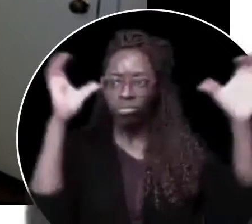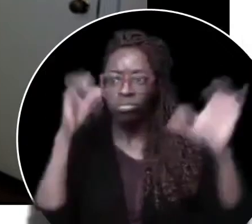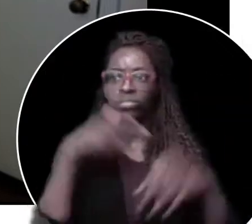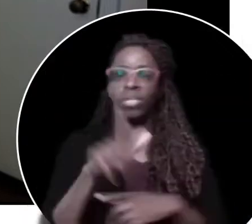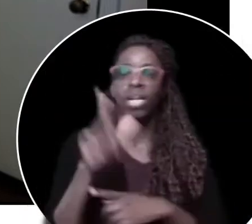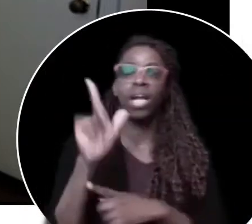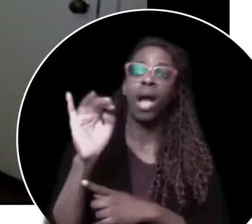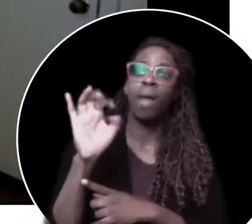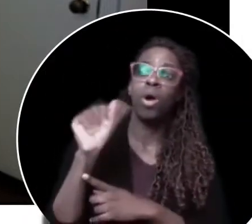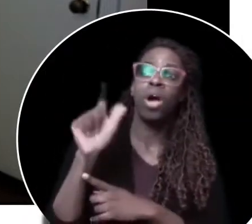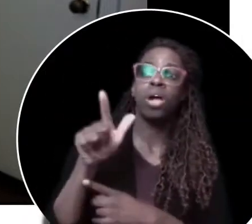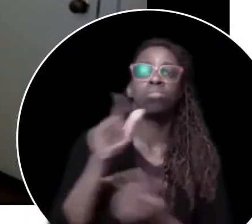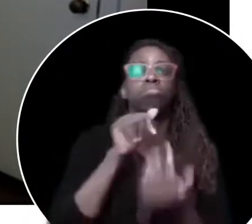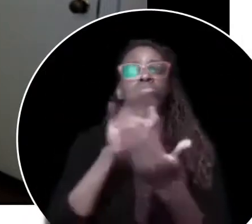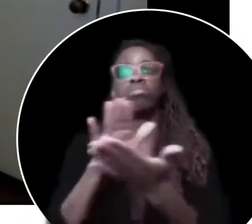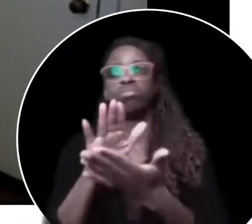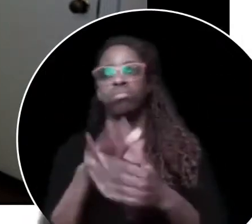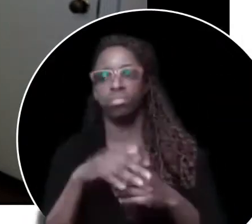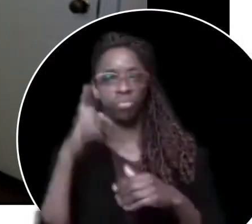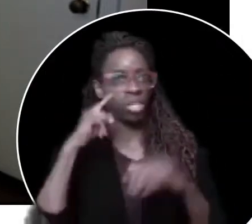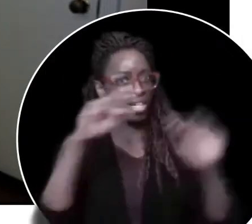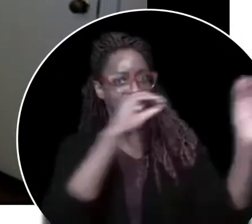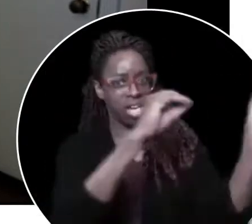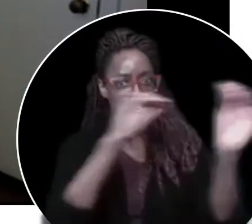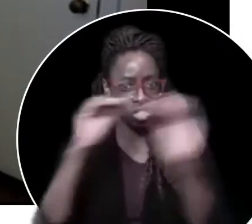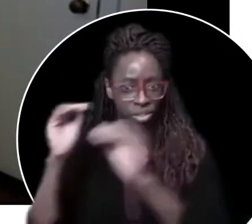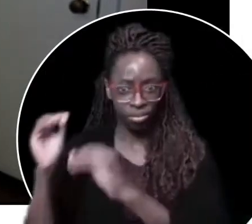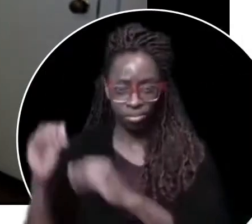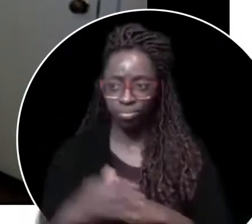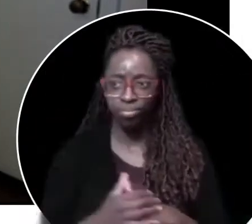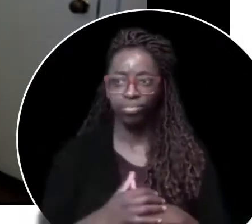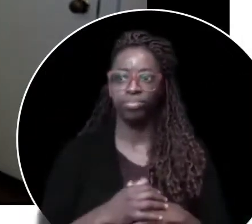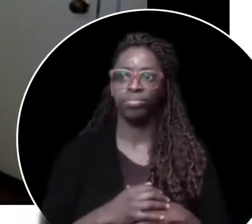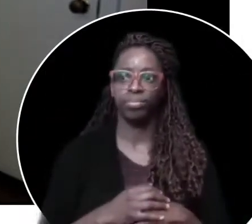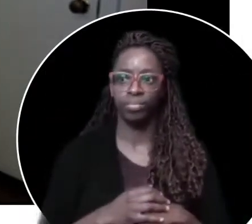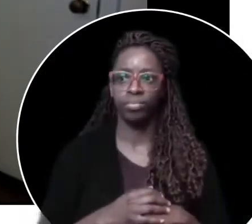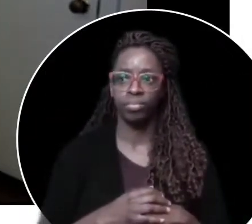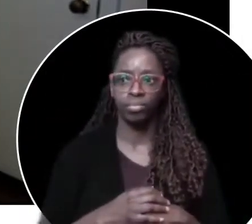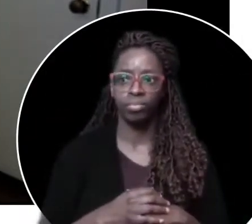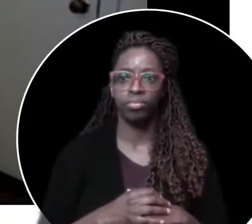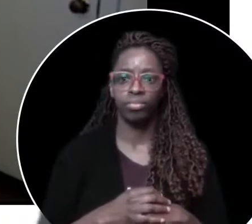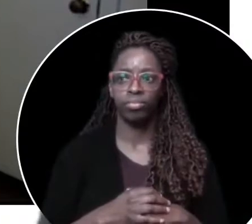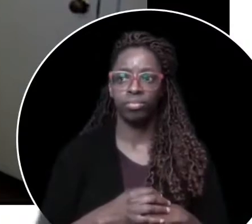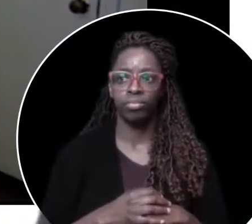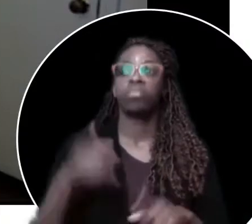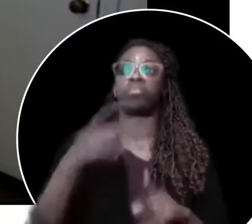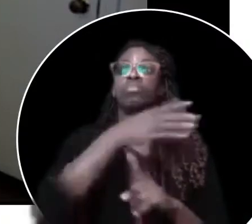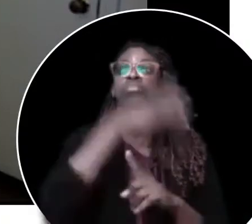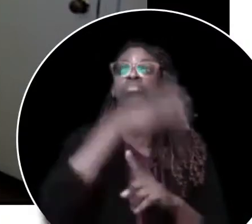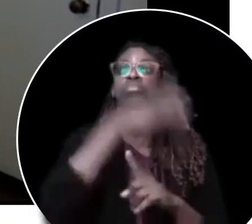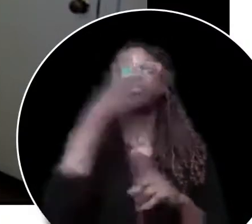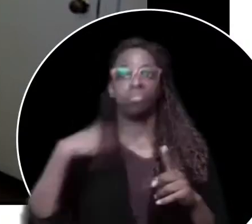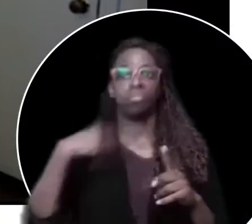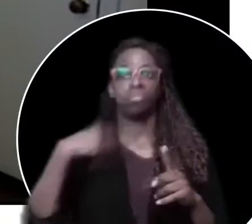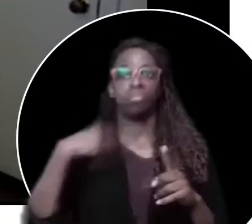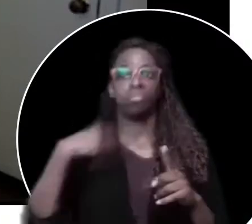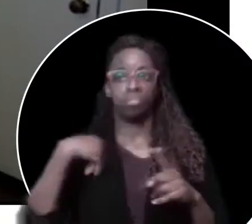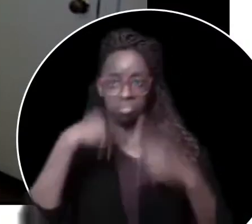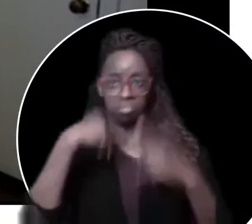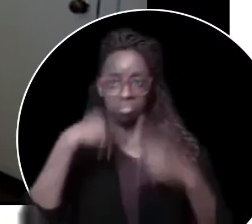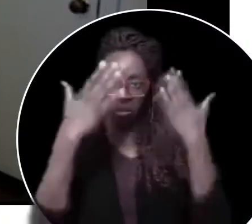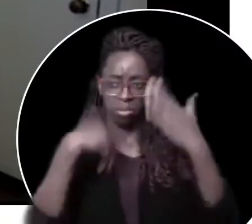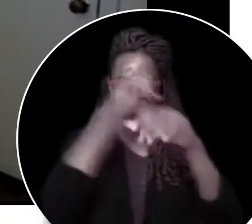Biden administration that we might see something similar to an Obama administration, which relied for